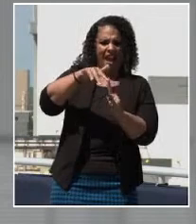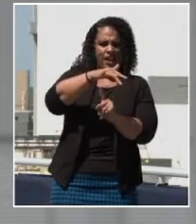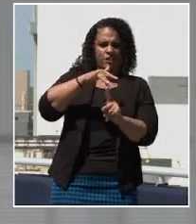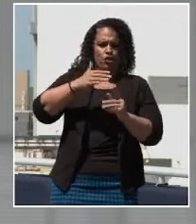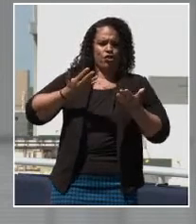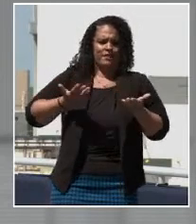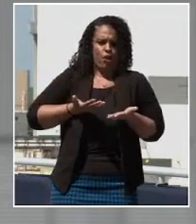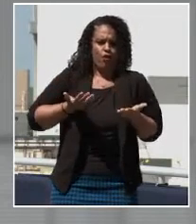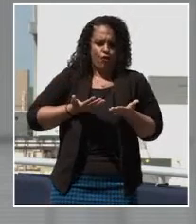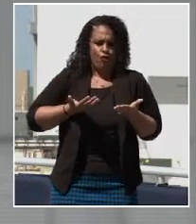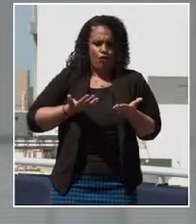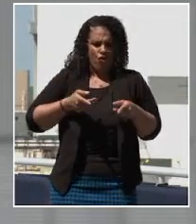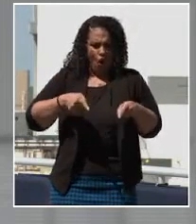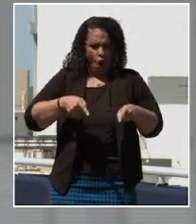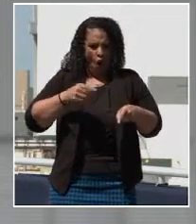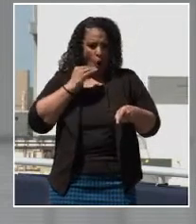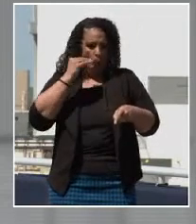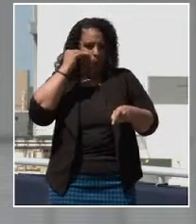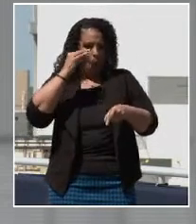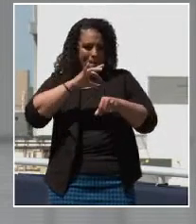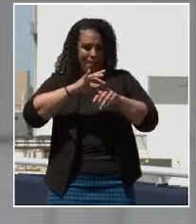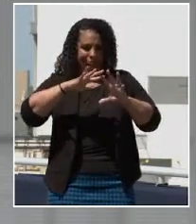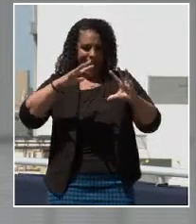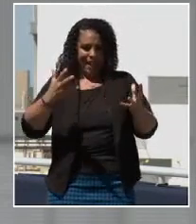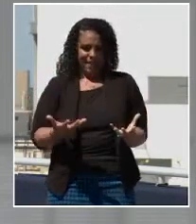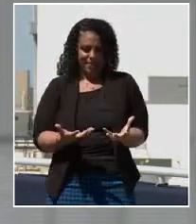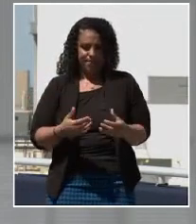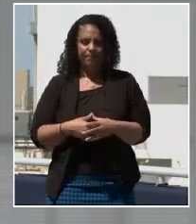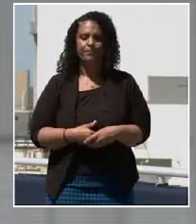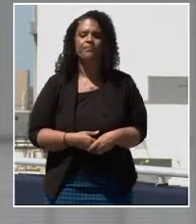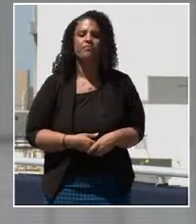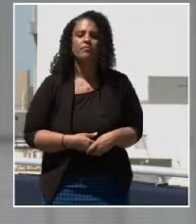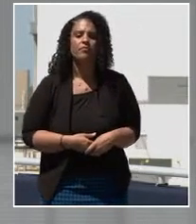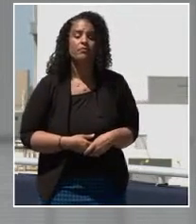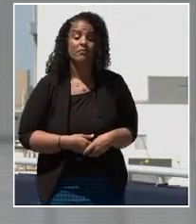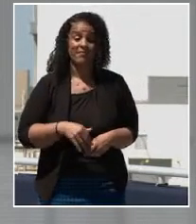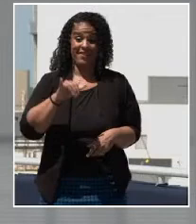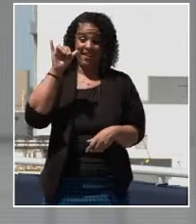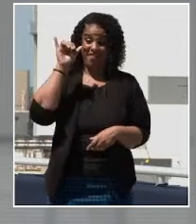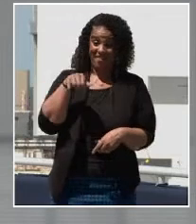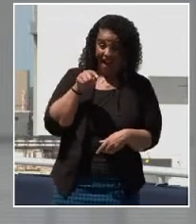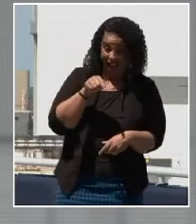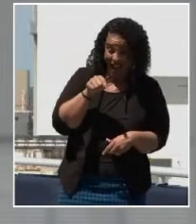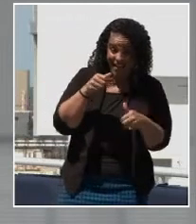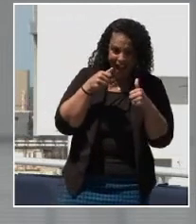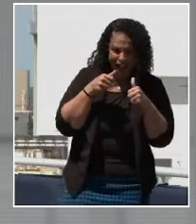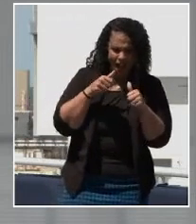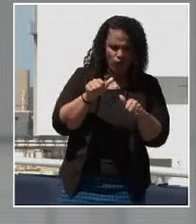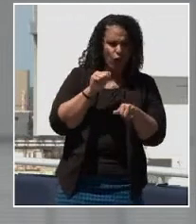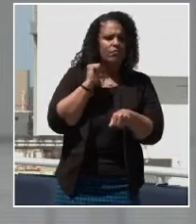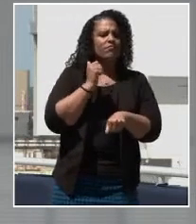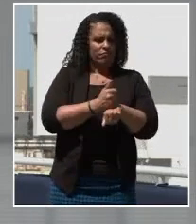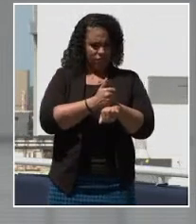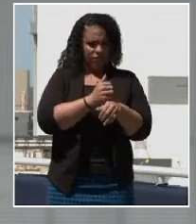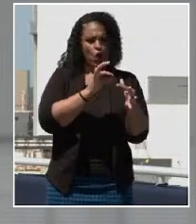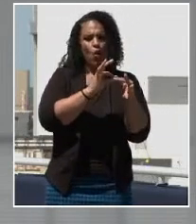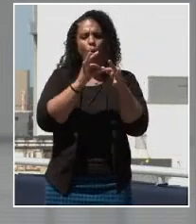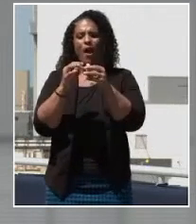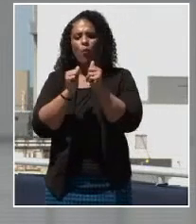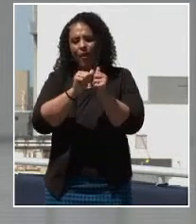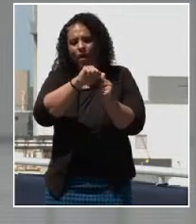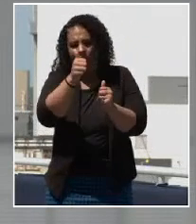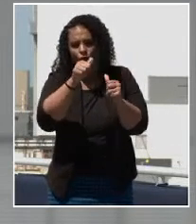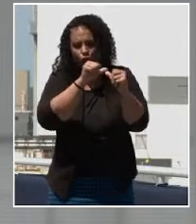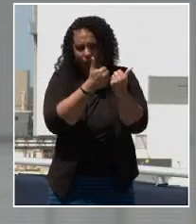here on our home planet and this effort will be implemented in coordination with